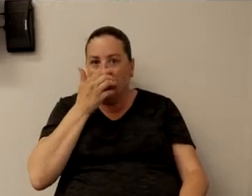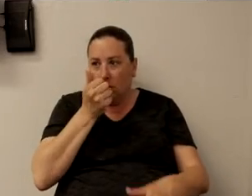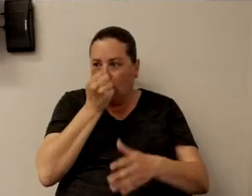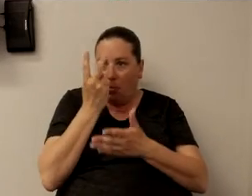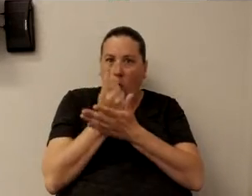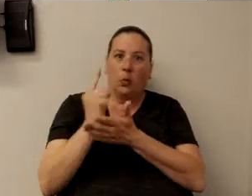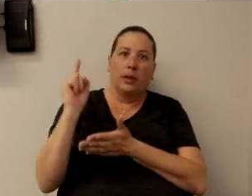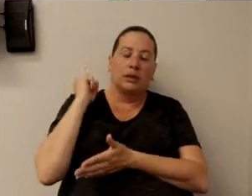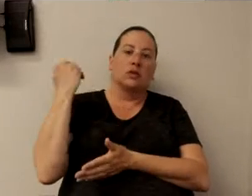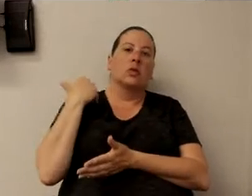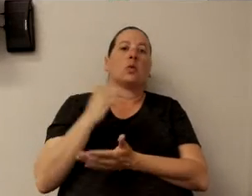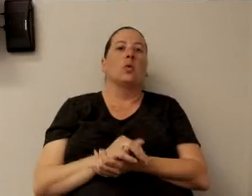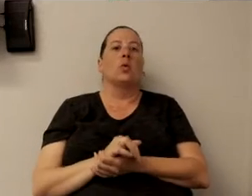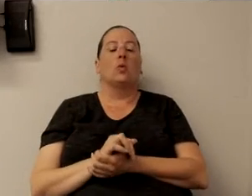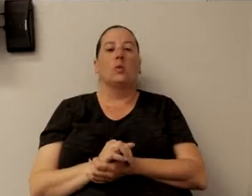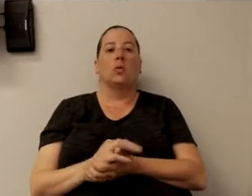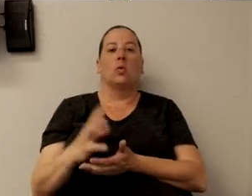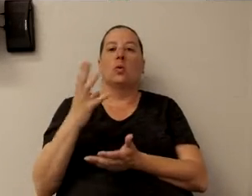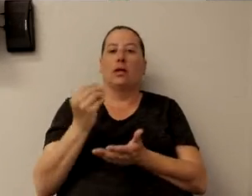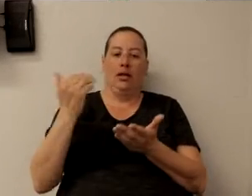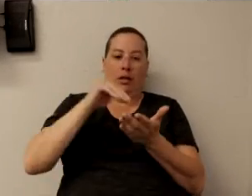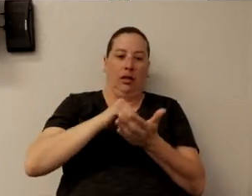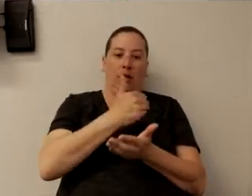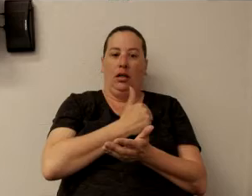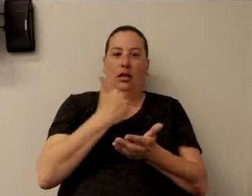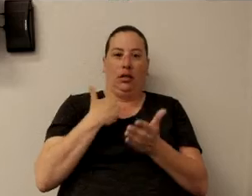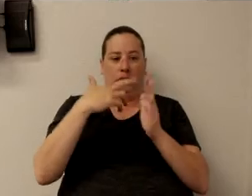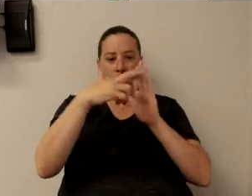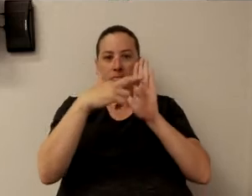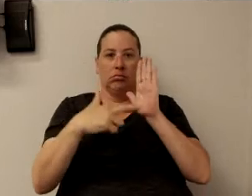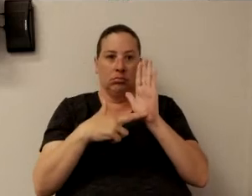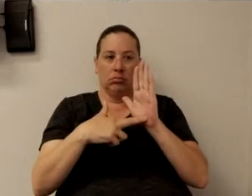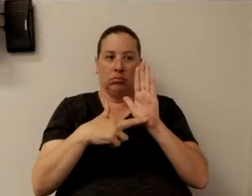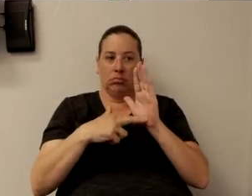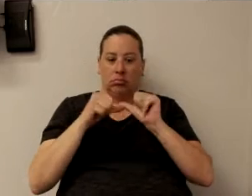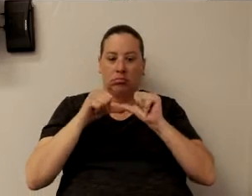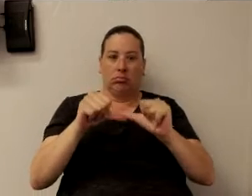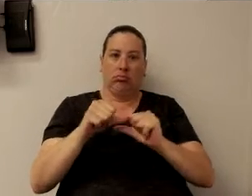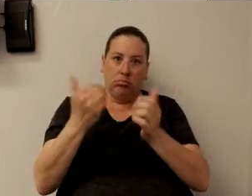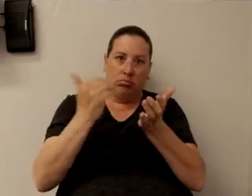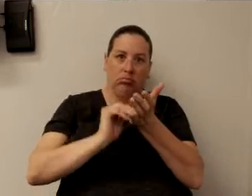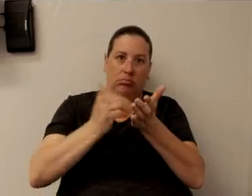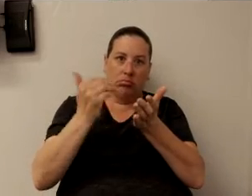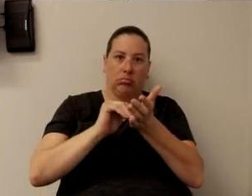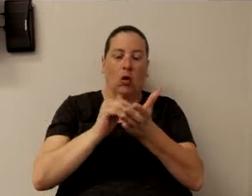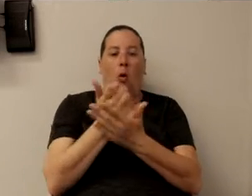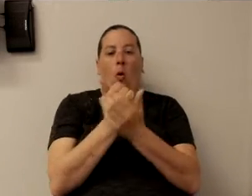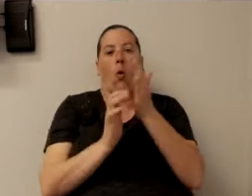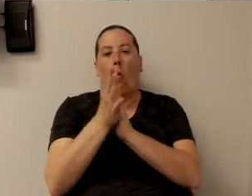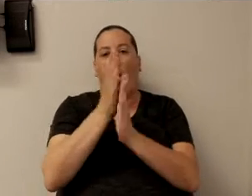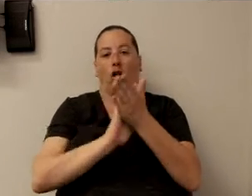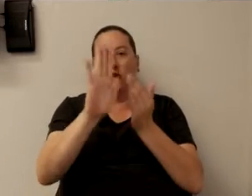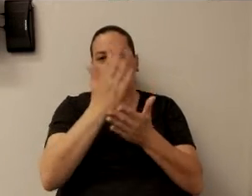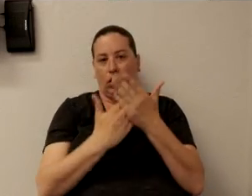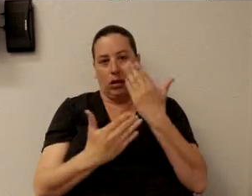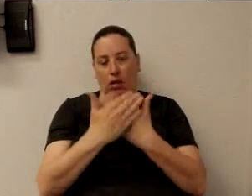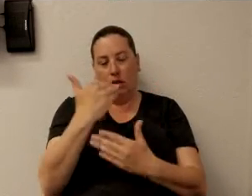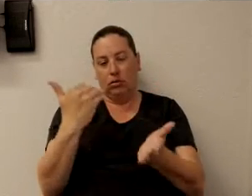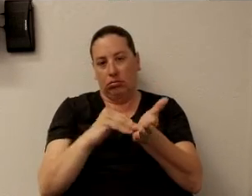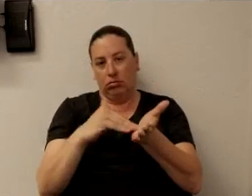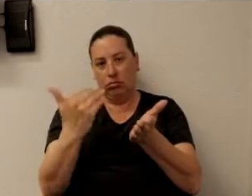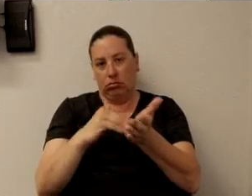And again, our mantra of washing your hands constantly. We are doing pretty well